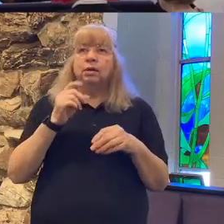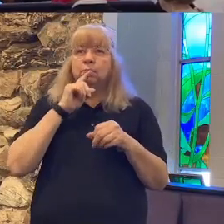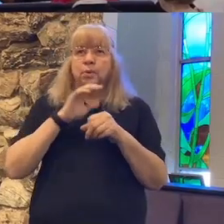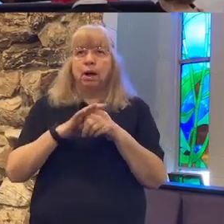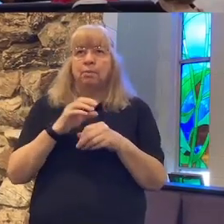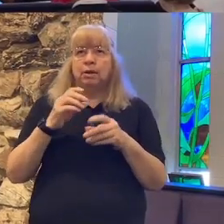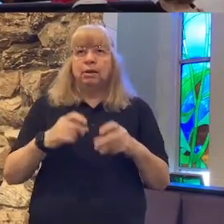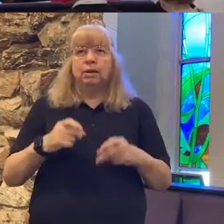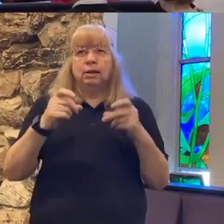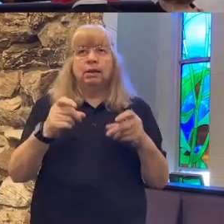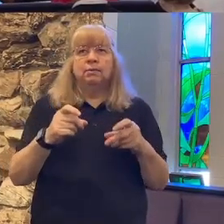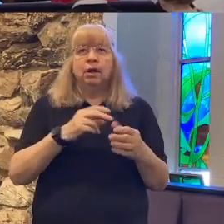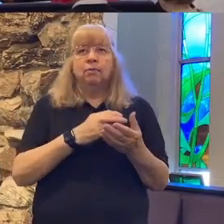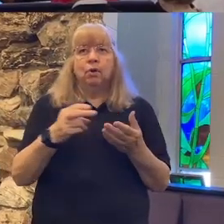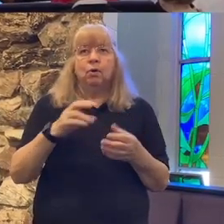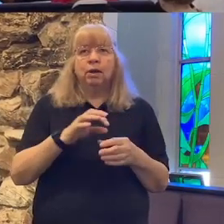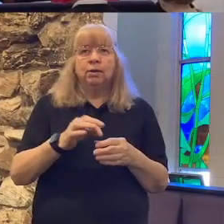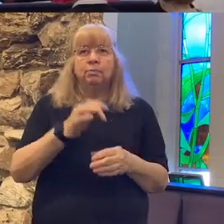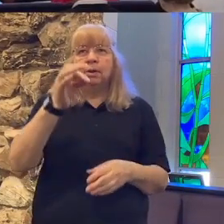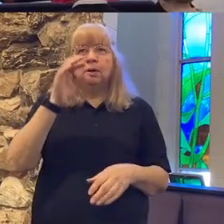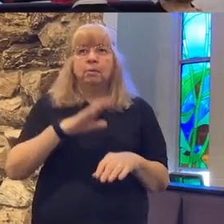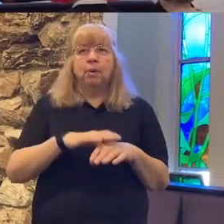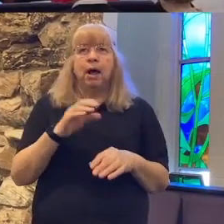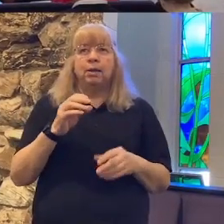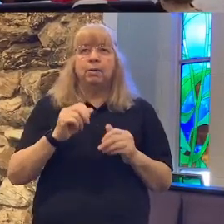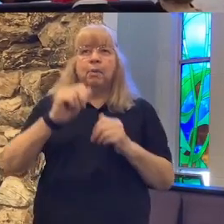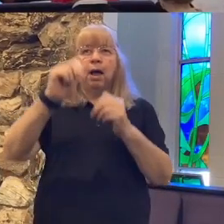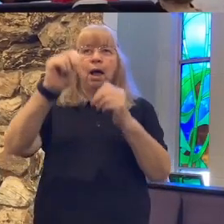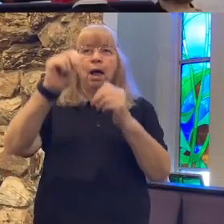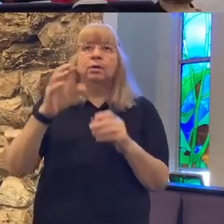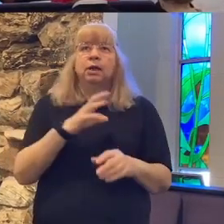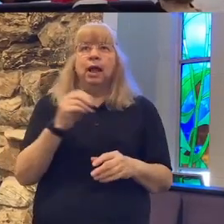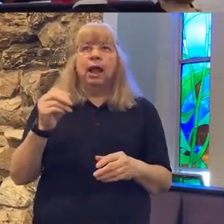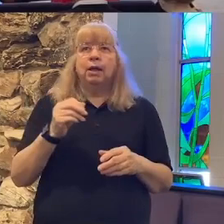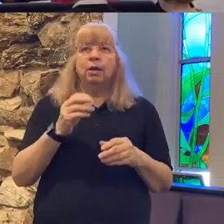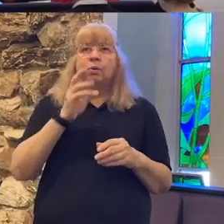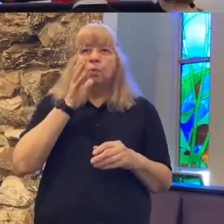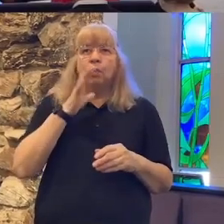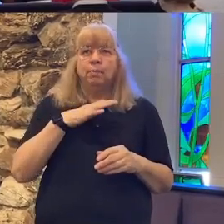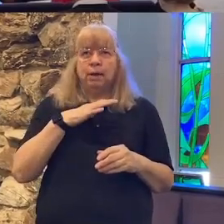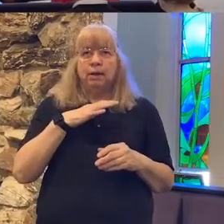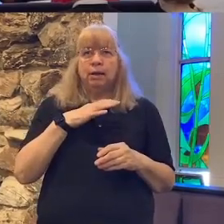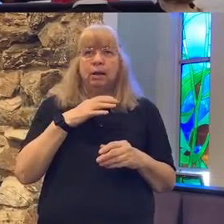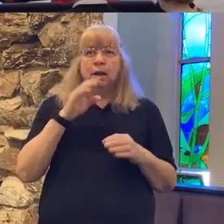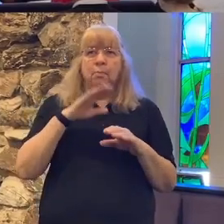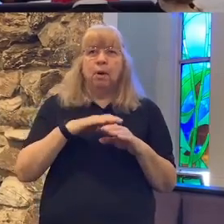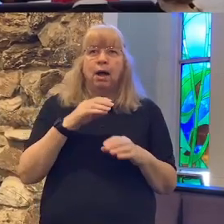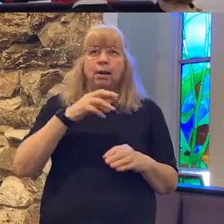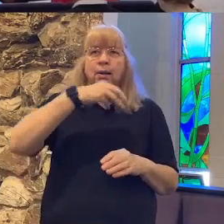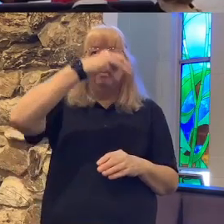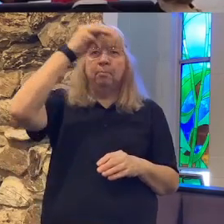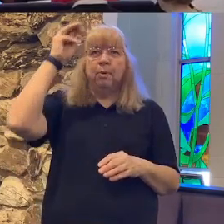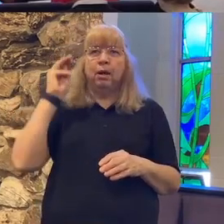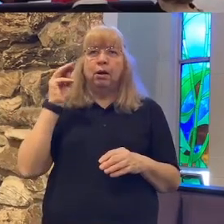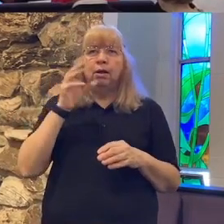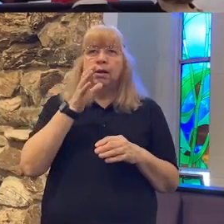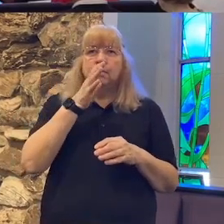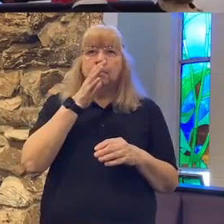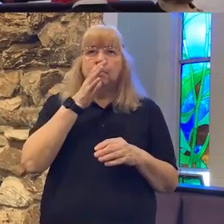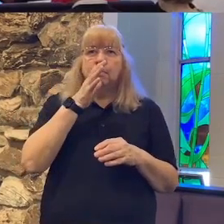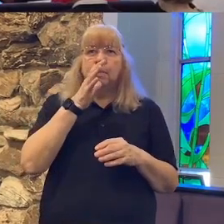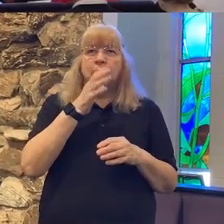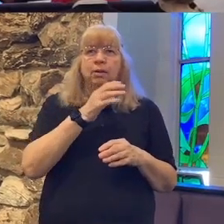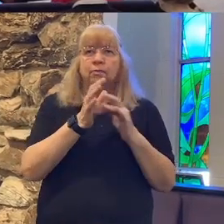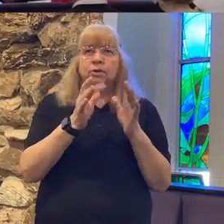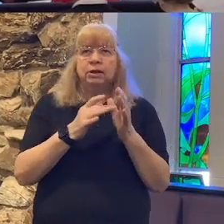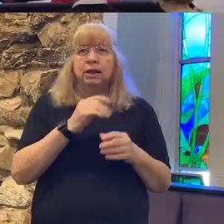promised gift of the Holy Spirit upon the apostles and women, upon Mary, the mother of